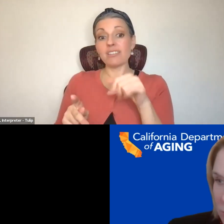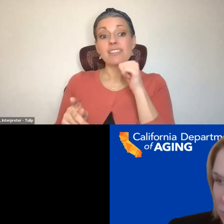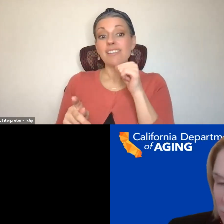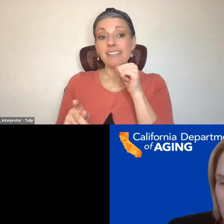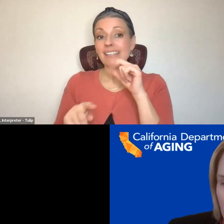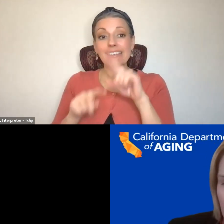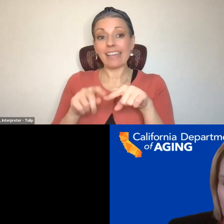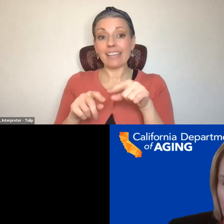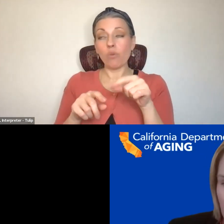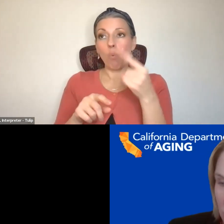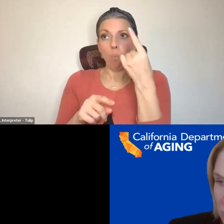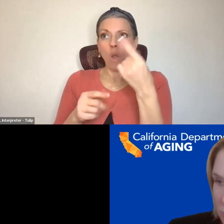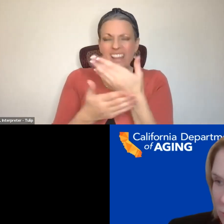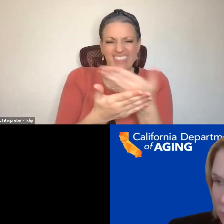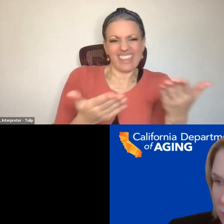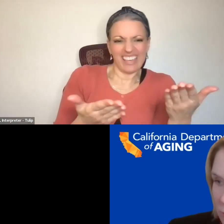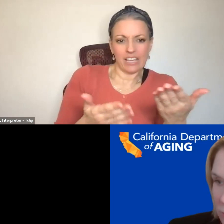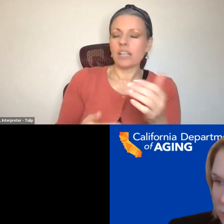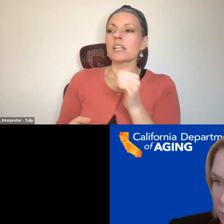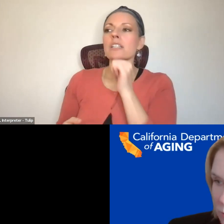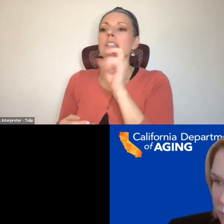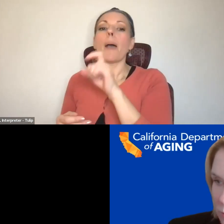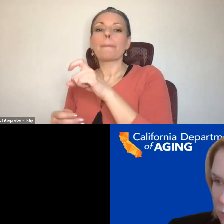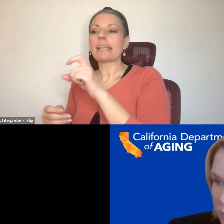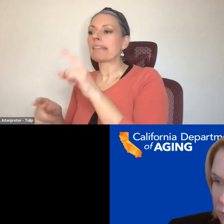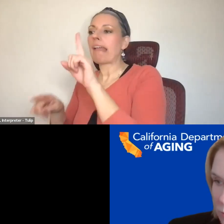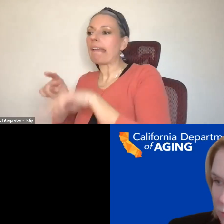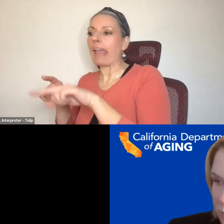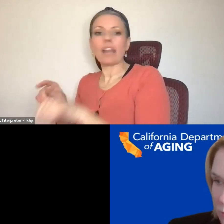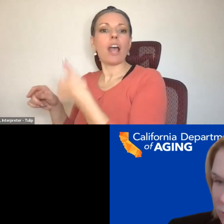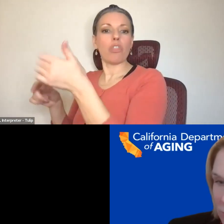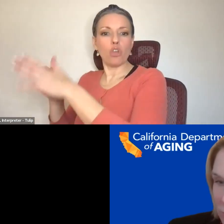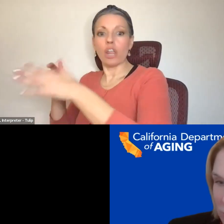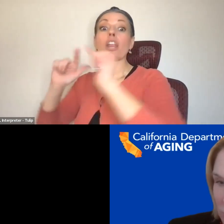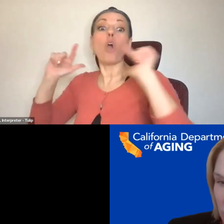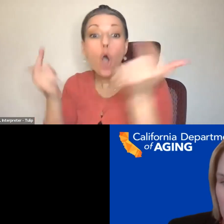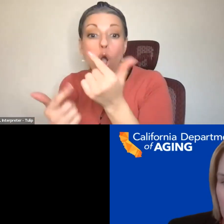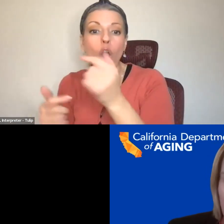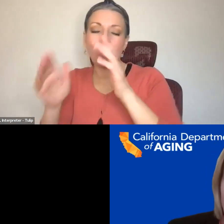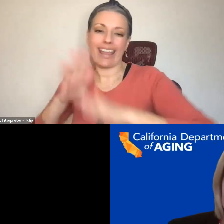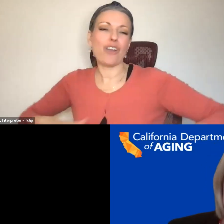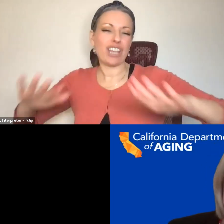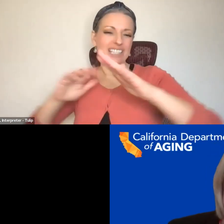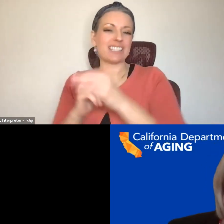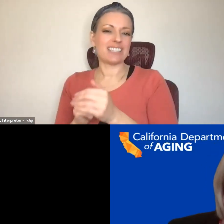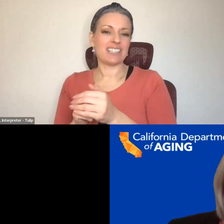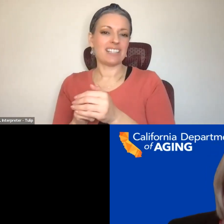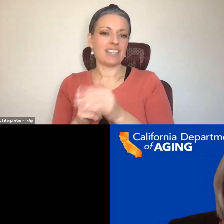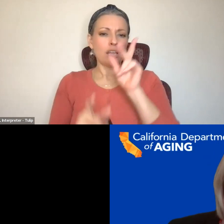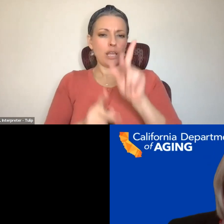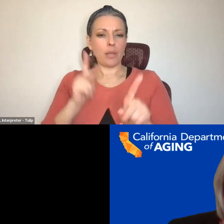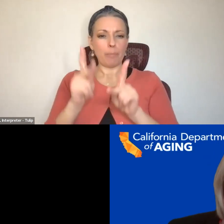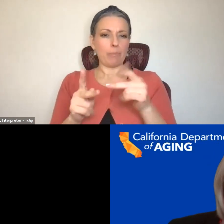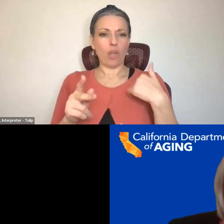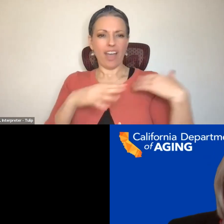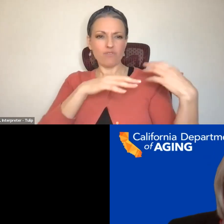one area doesn't necessarily mean that they are incompetent in all areas. You know, people have their